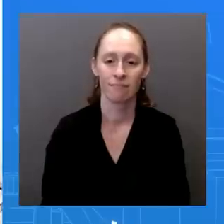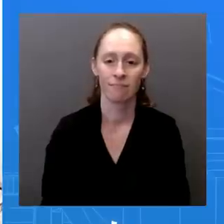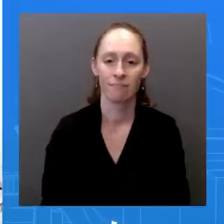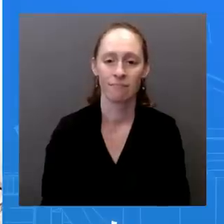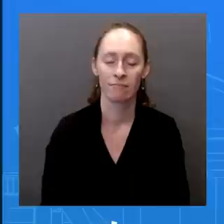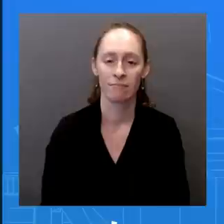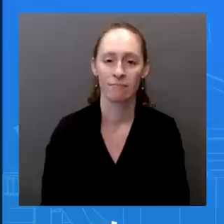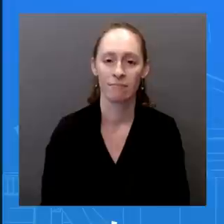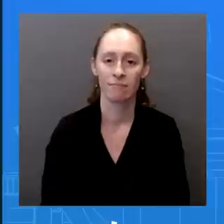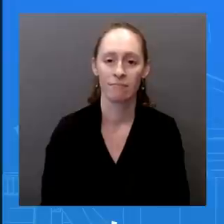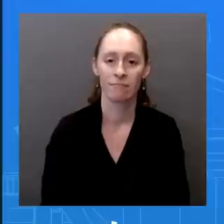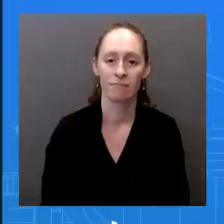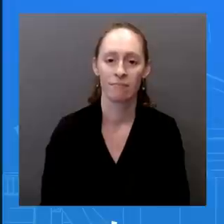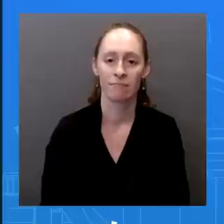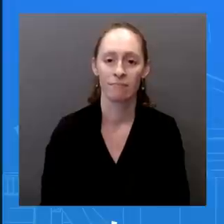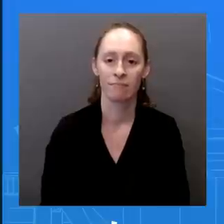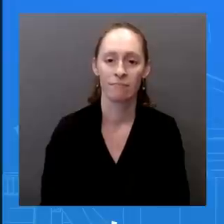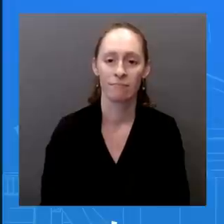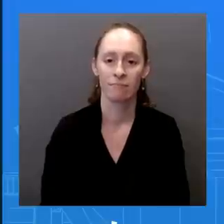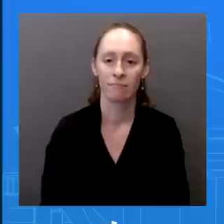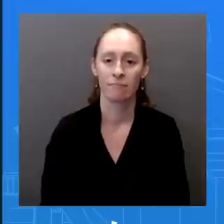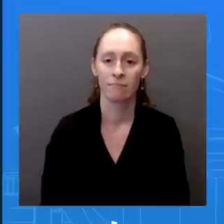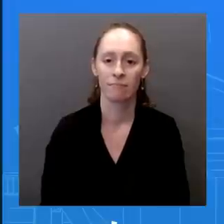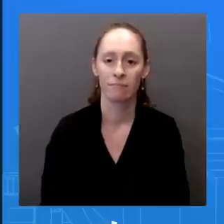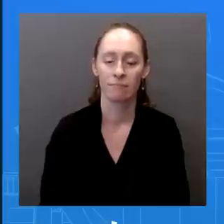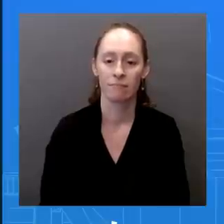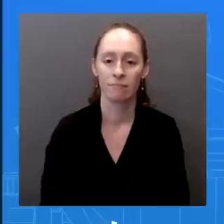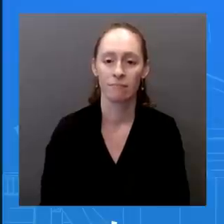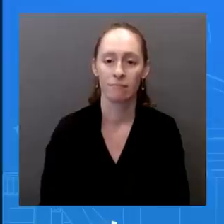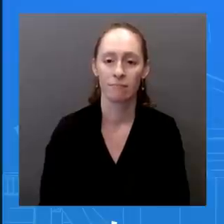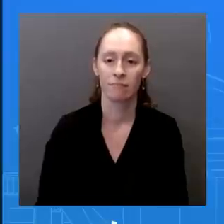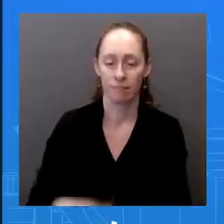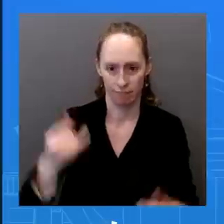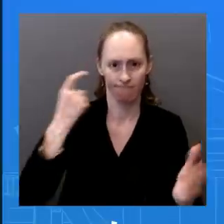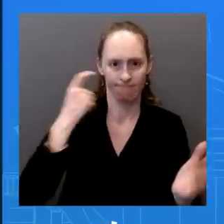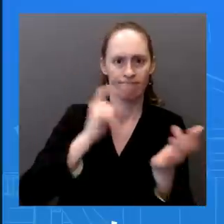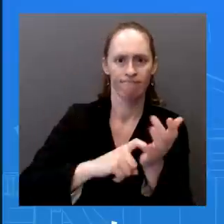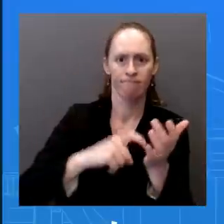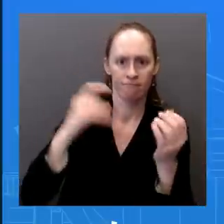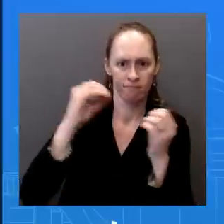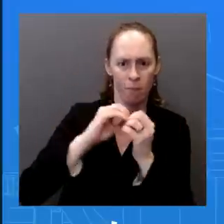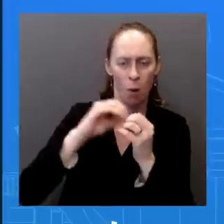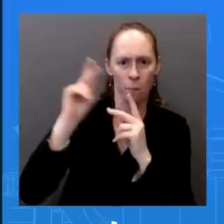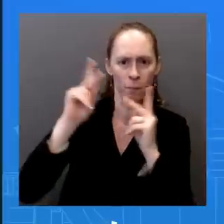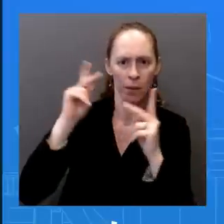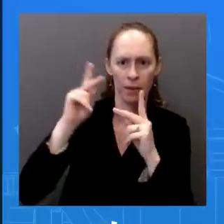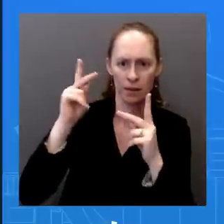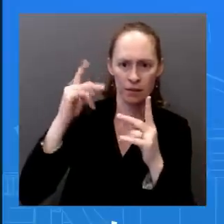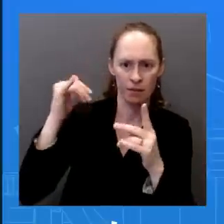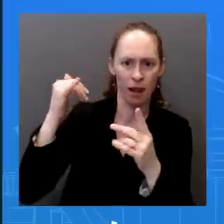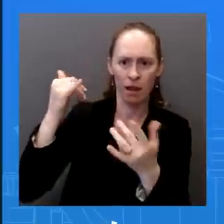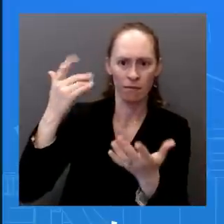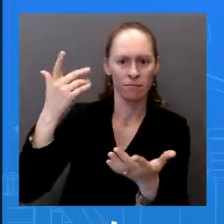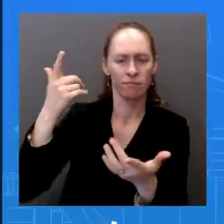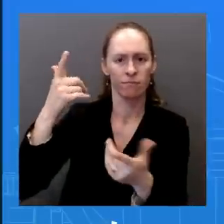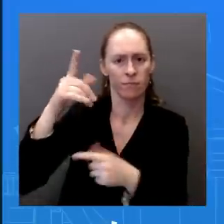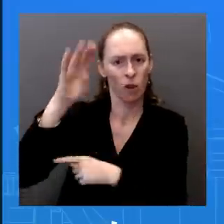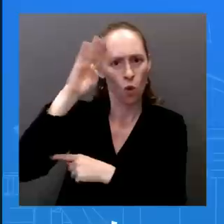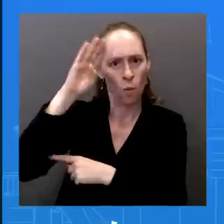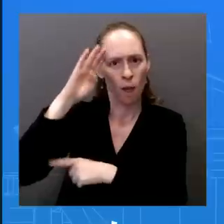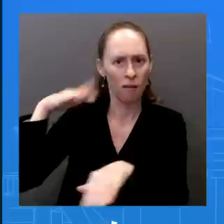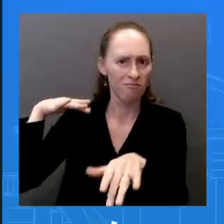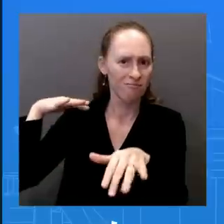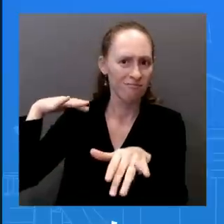Cuba? We have actually had a series of discussions with the Cuban government about getting visas